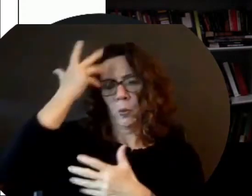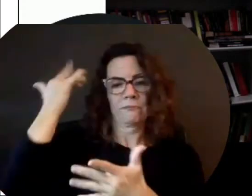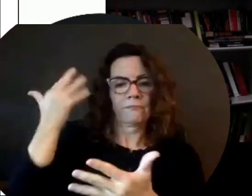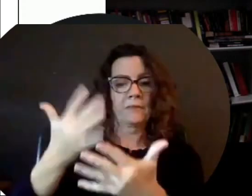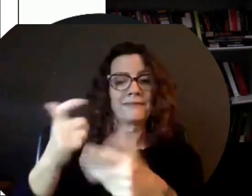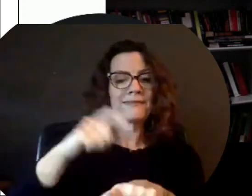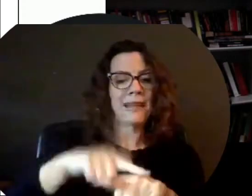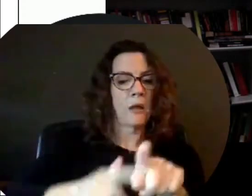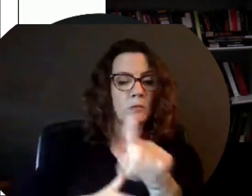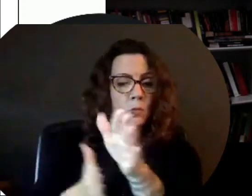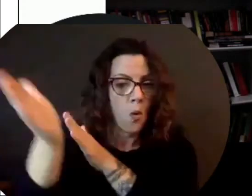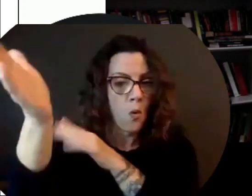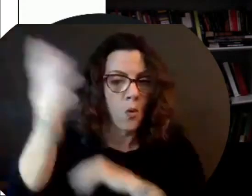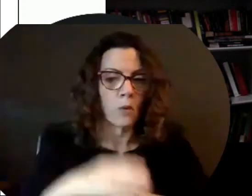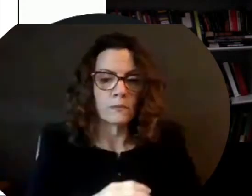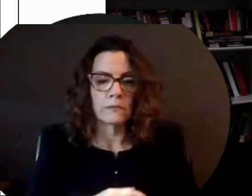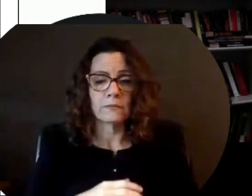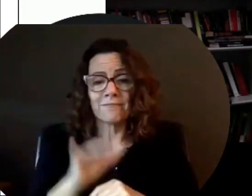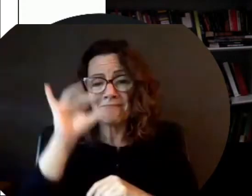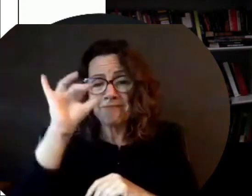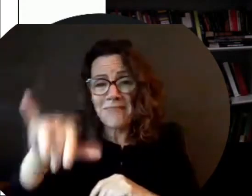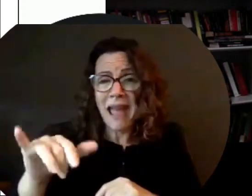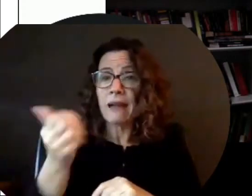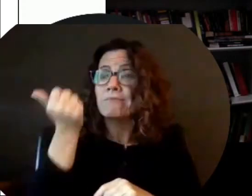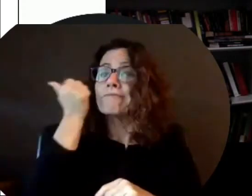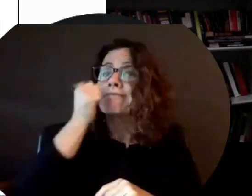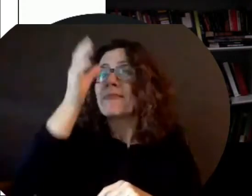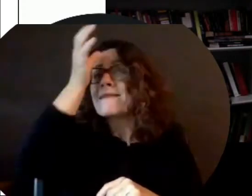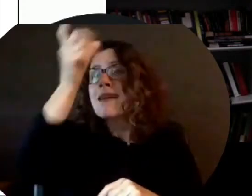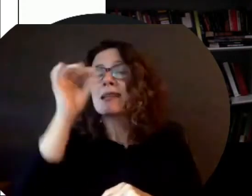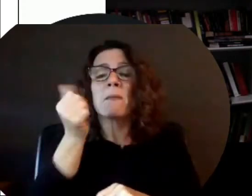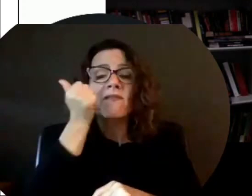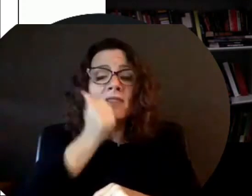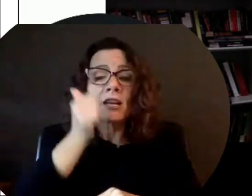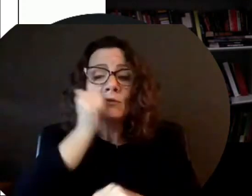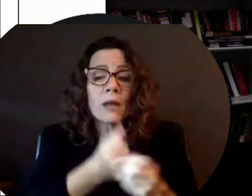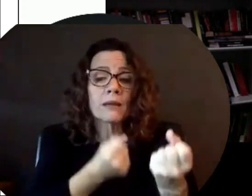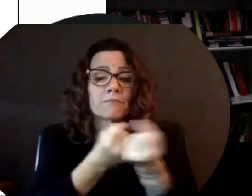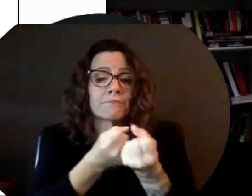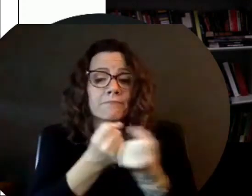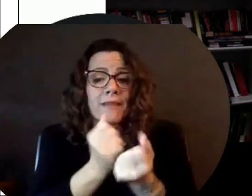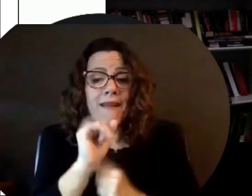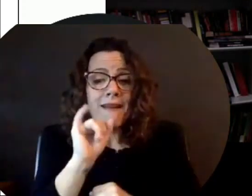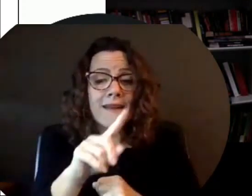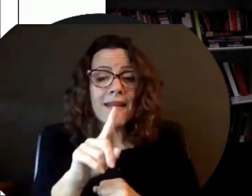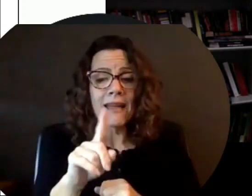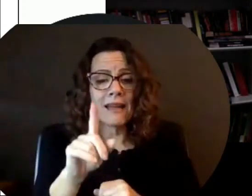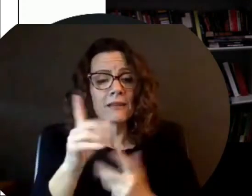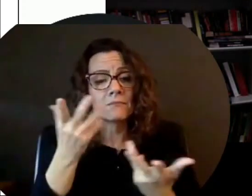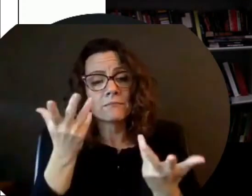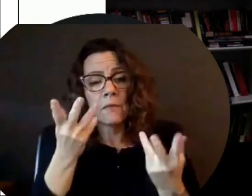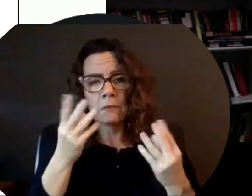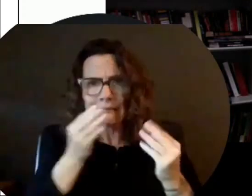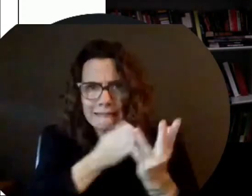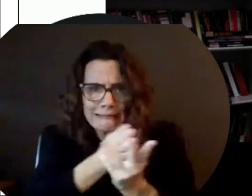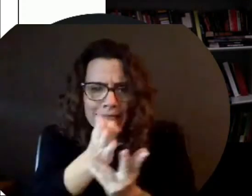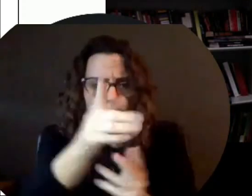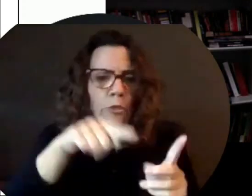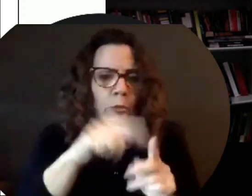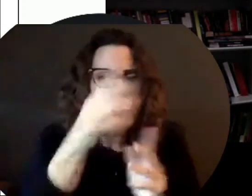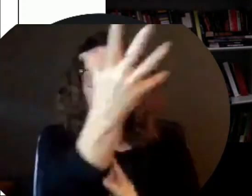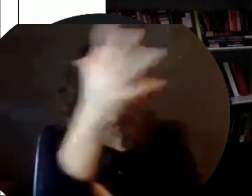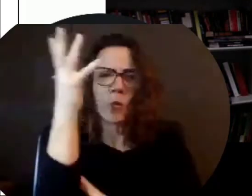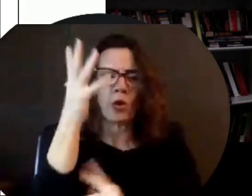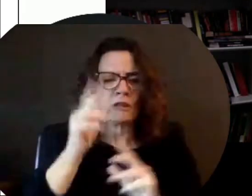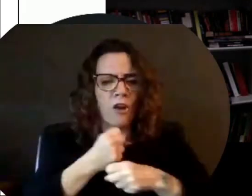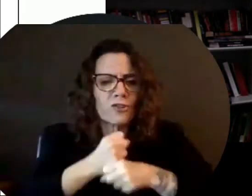Black collectivities, that allowed them to amass a massive disruption of